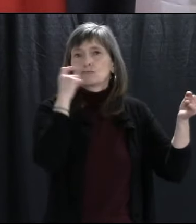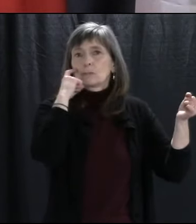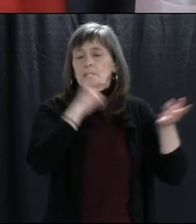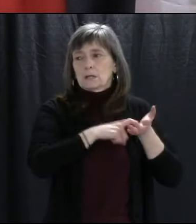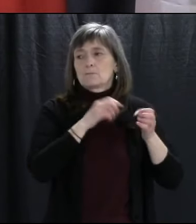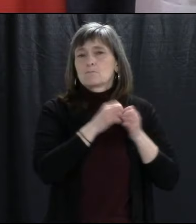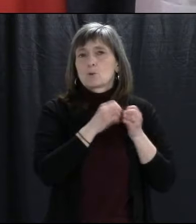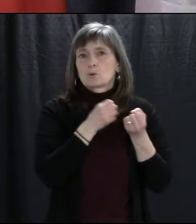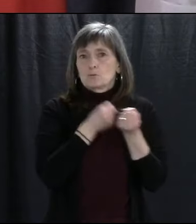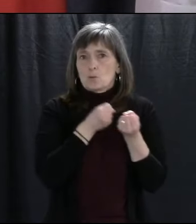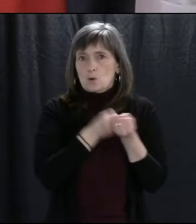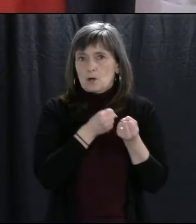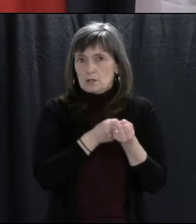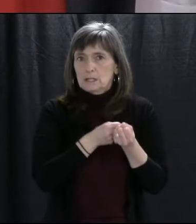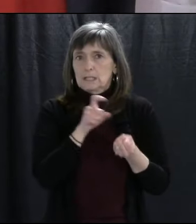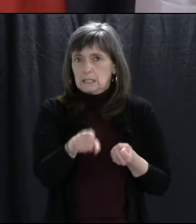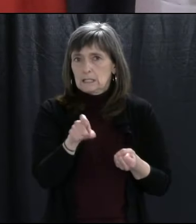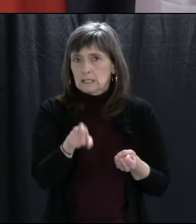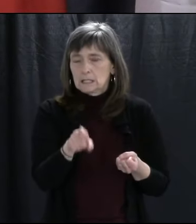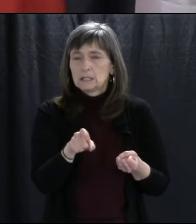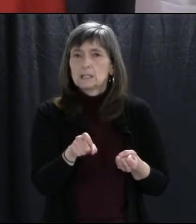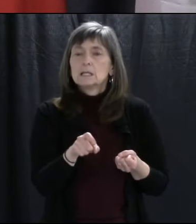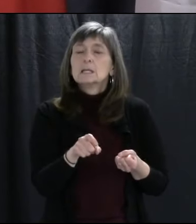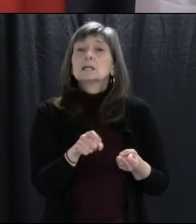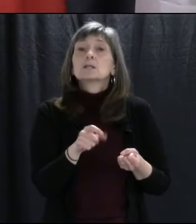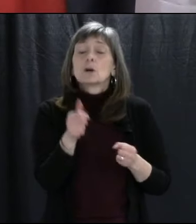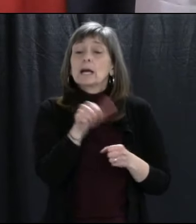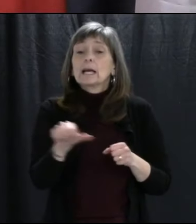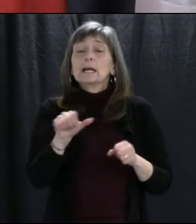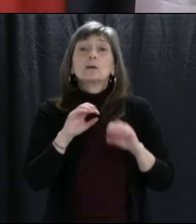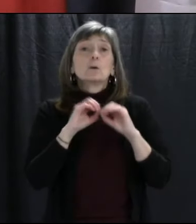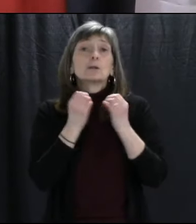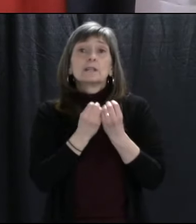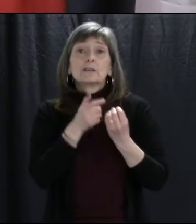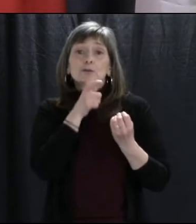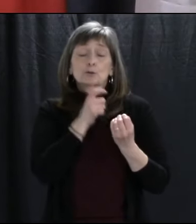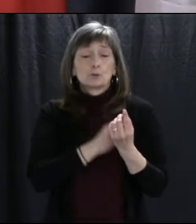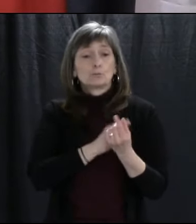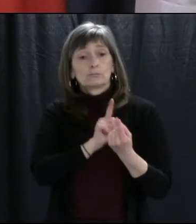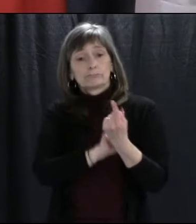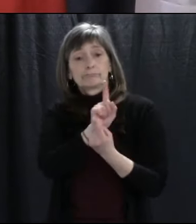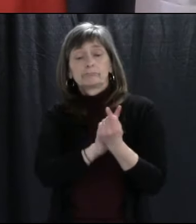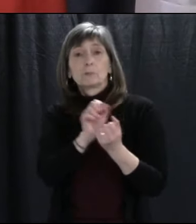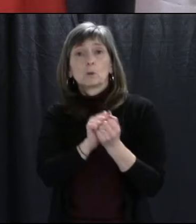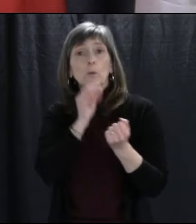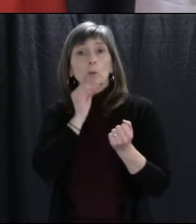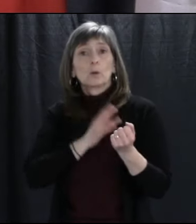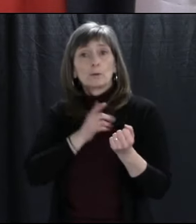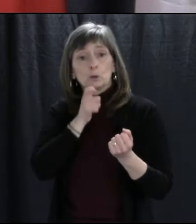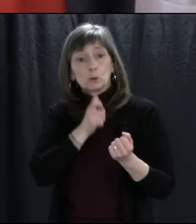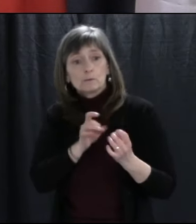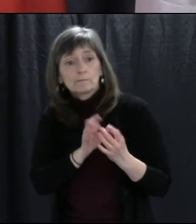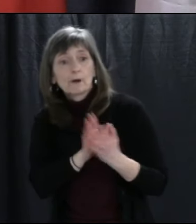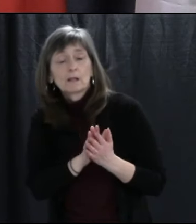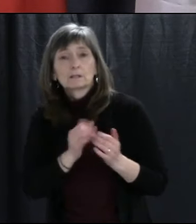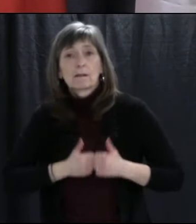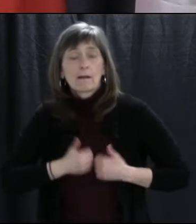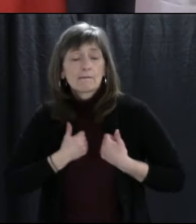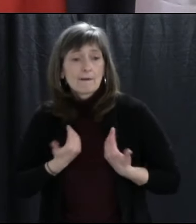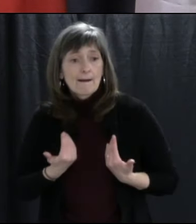more resources and is providing funding to organizations that will work directly with women who are facing